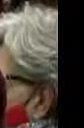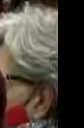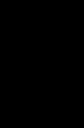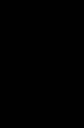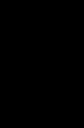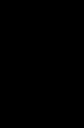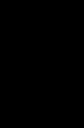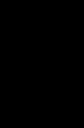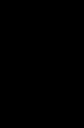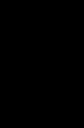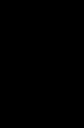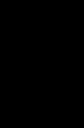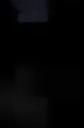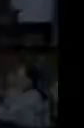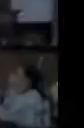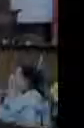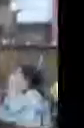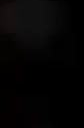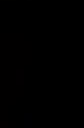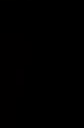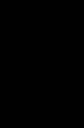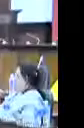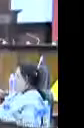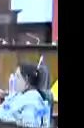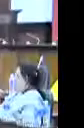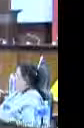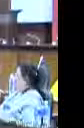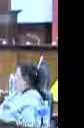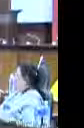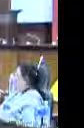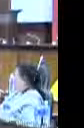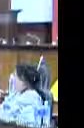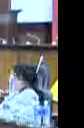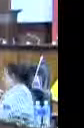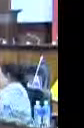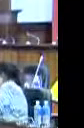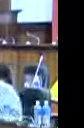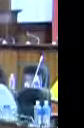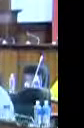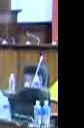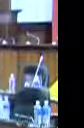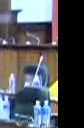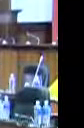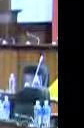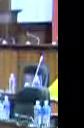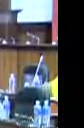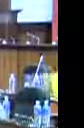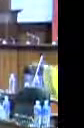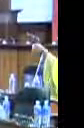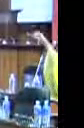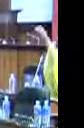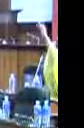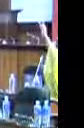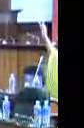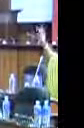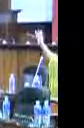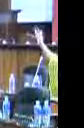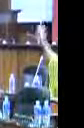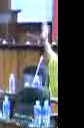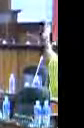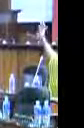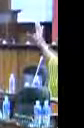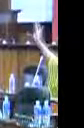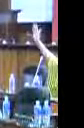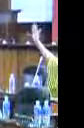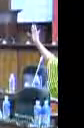in the House, but you keep doing it. Stop making comments when the member is debating in the House. Proceed, Honorable Member.